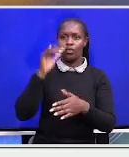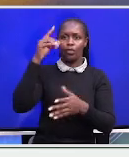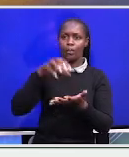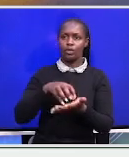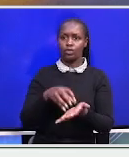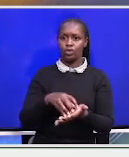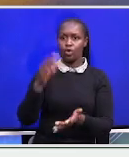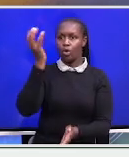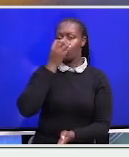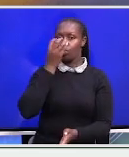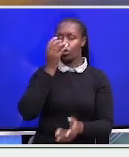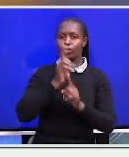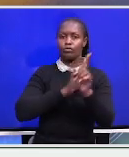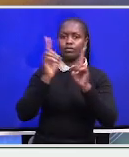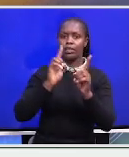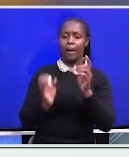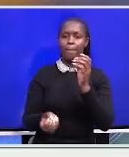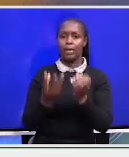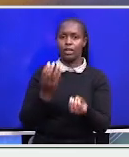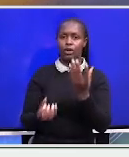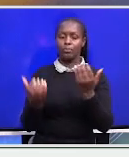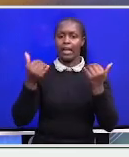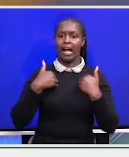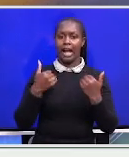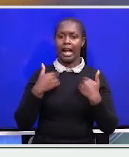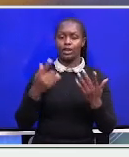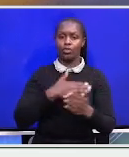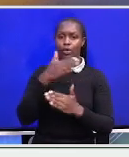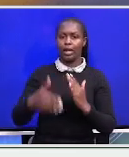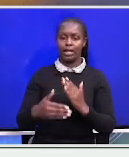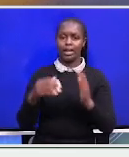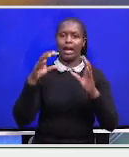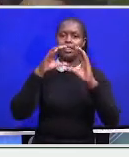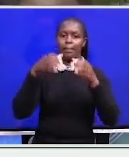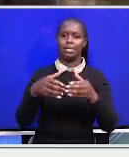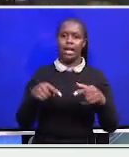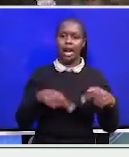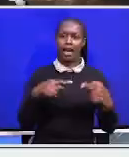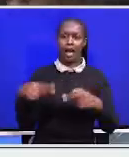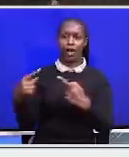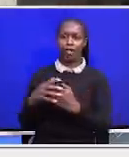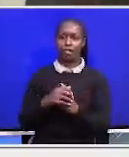Ruto, who toured Baringo County on Friday, called for an end to the party wrangles.